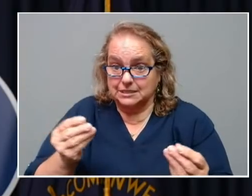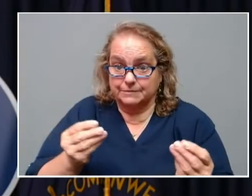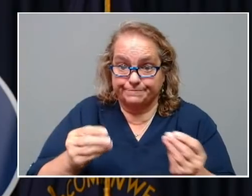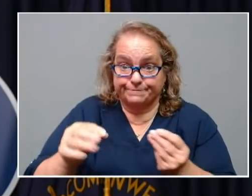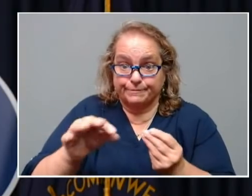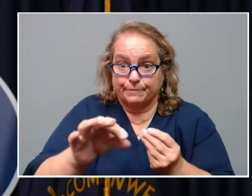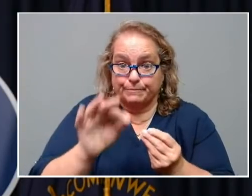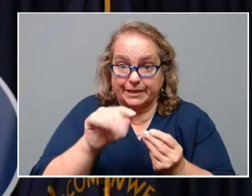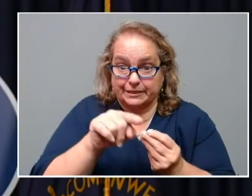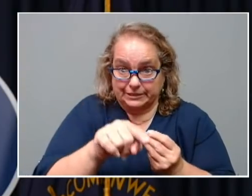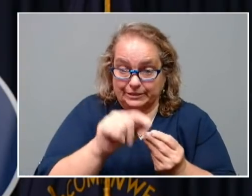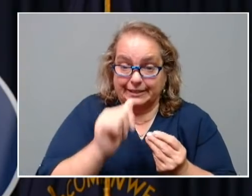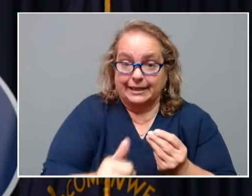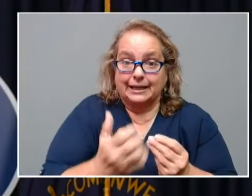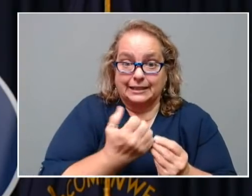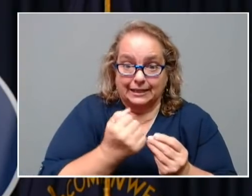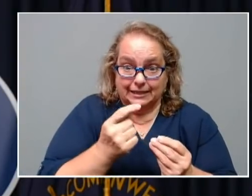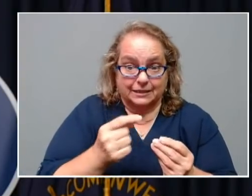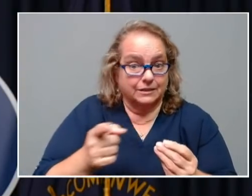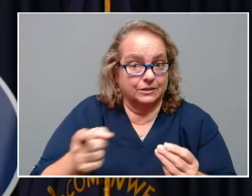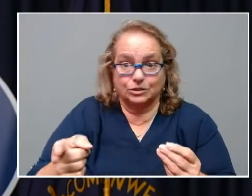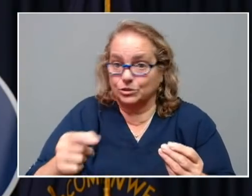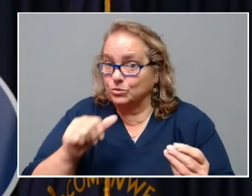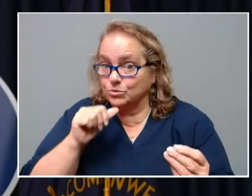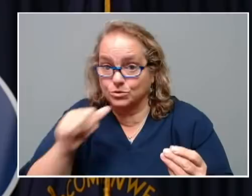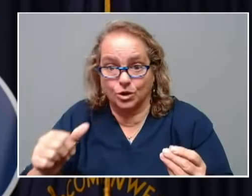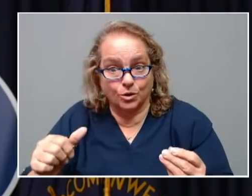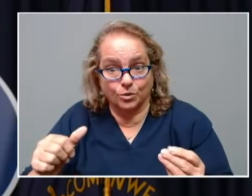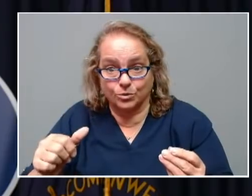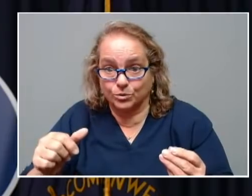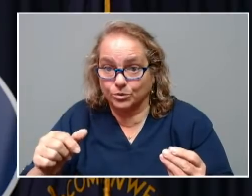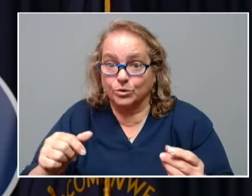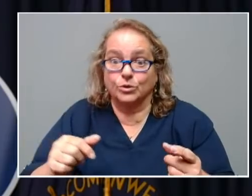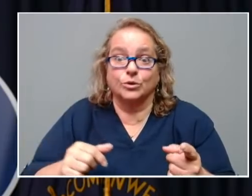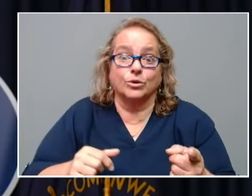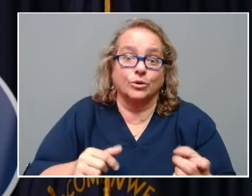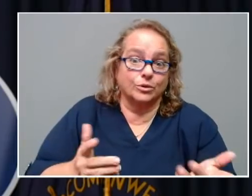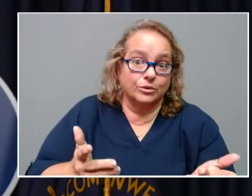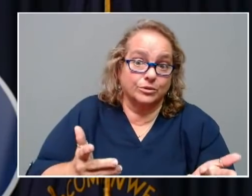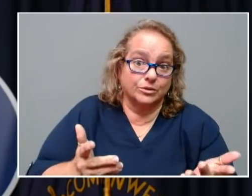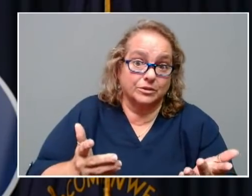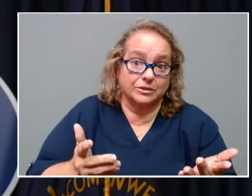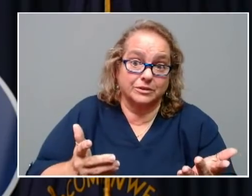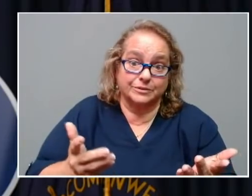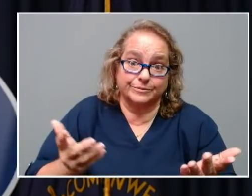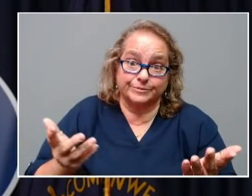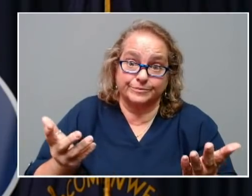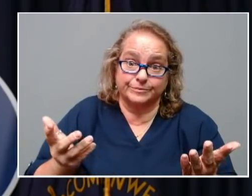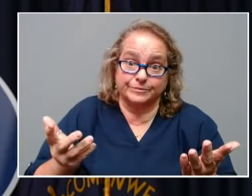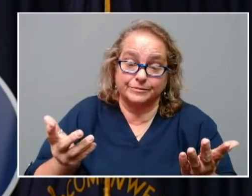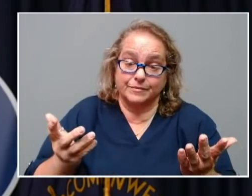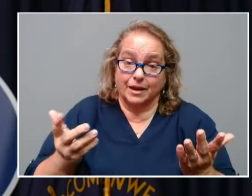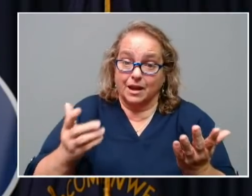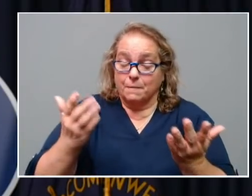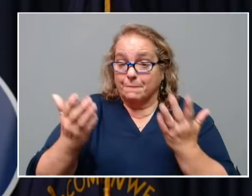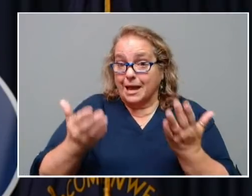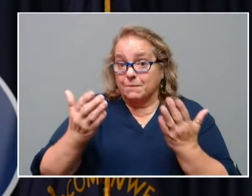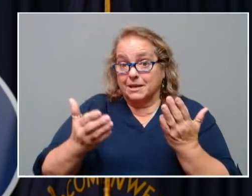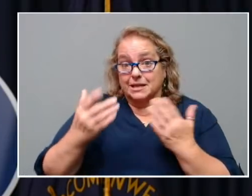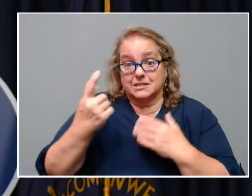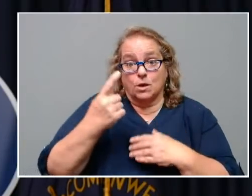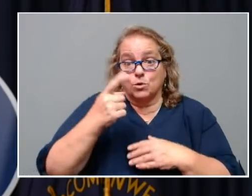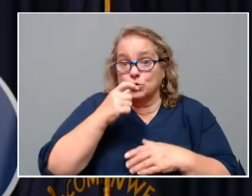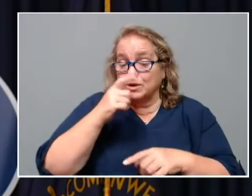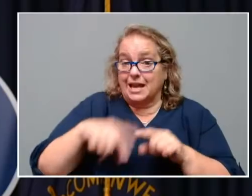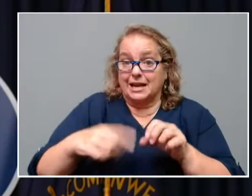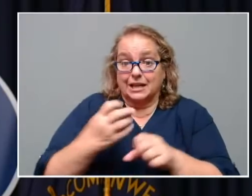may be who has the best opportunity to make it. It may be based on other considerations. It may be that someone can't get a treatment just